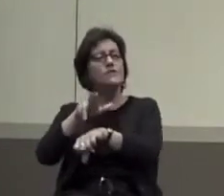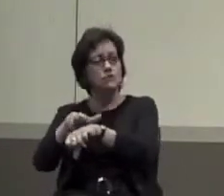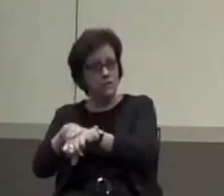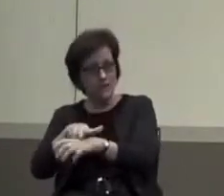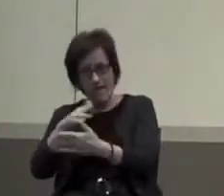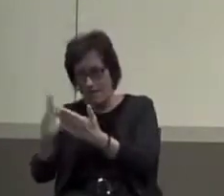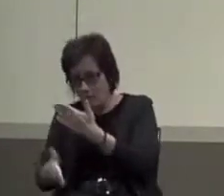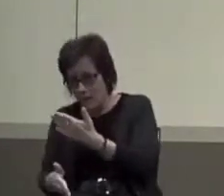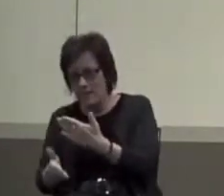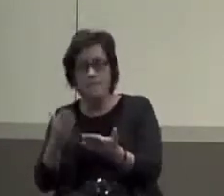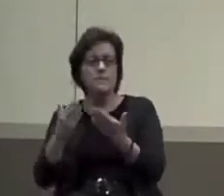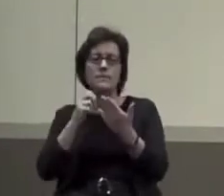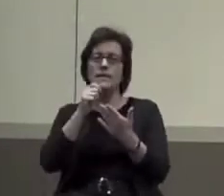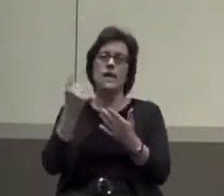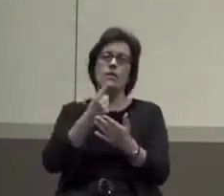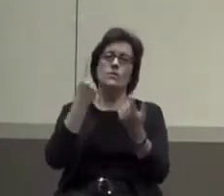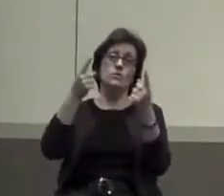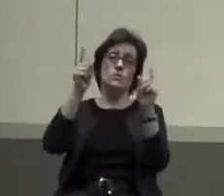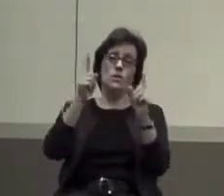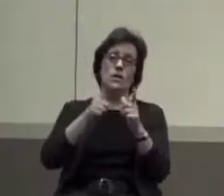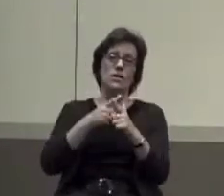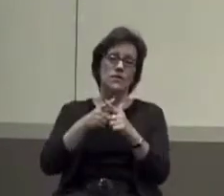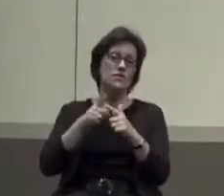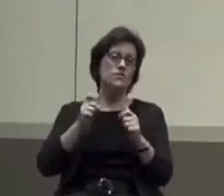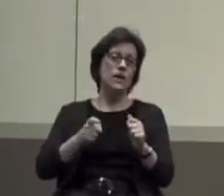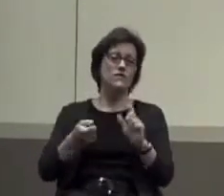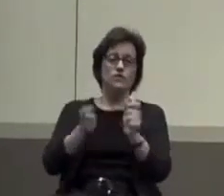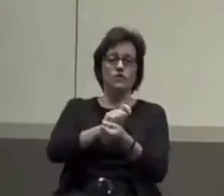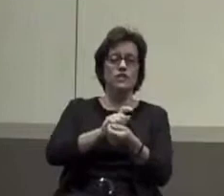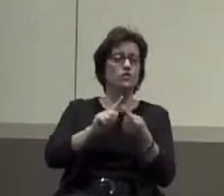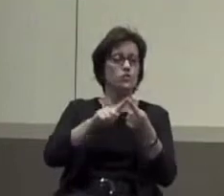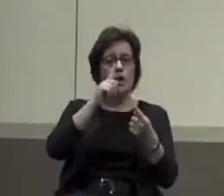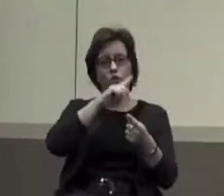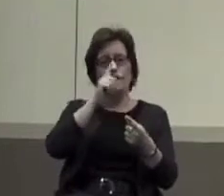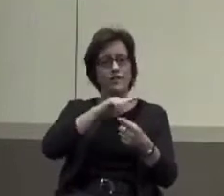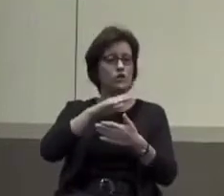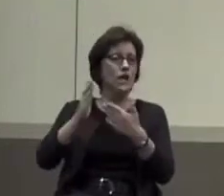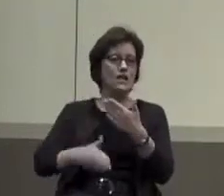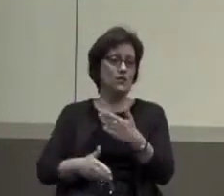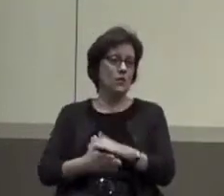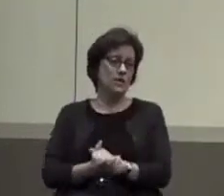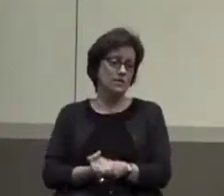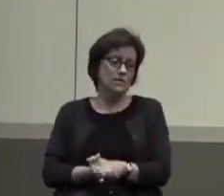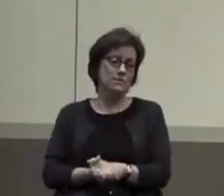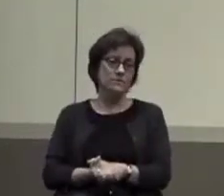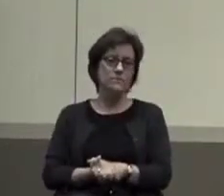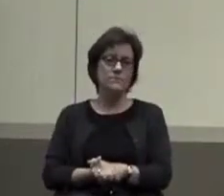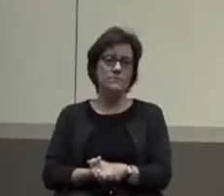always work, so then you have to resort to artificial consequences.